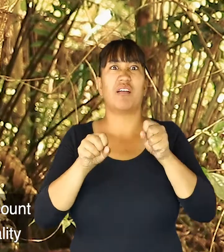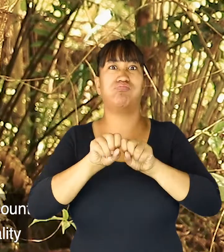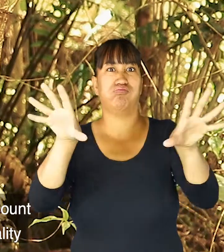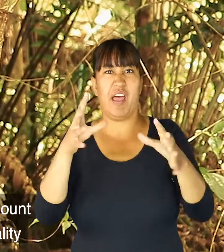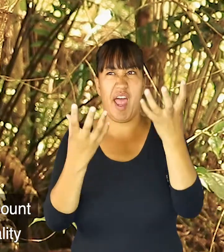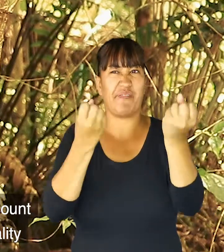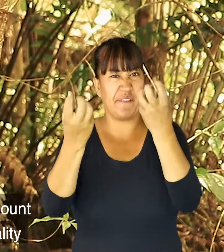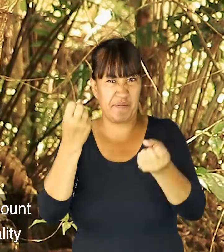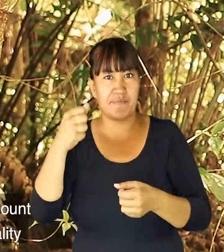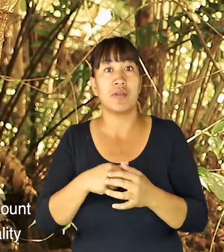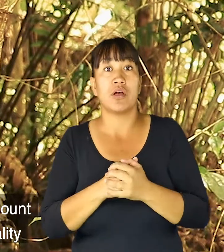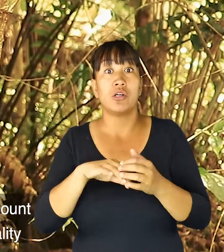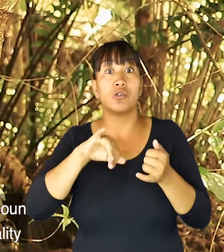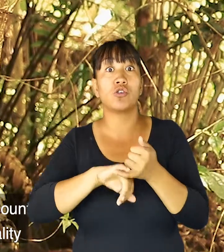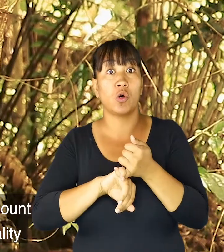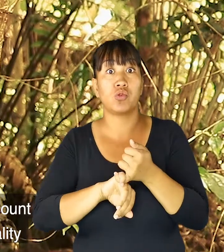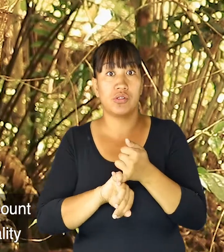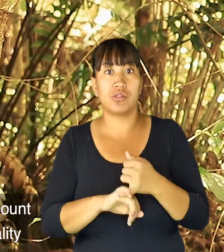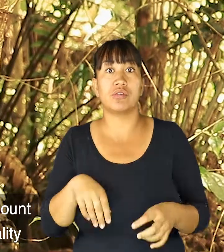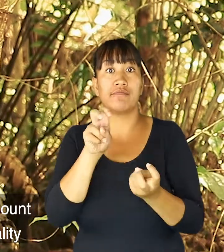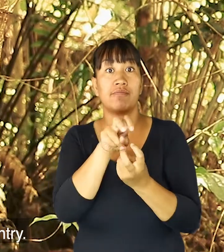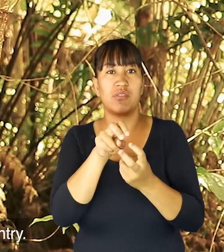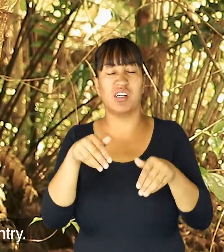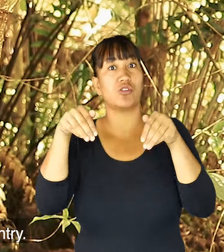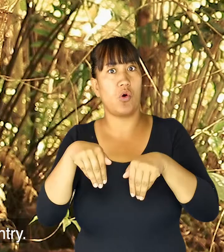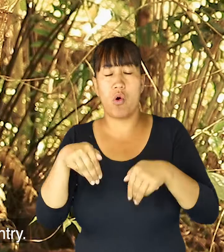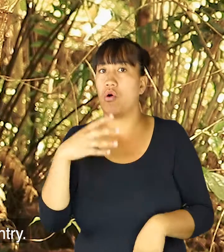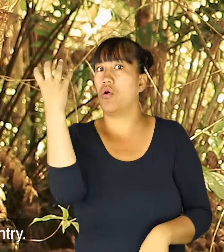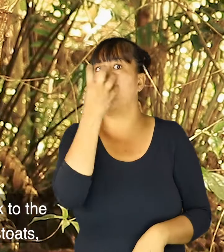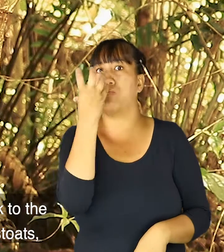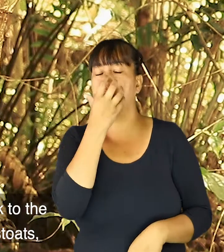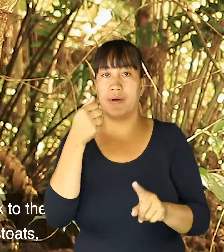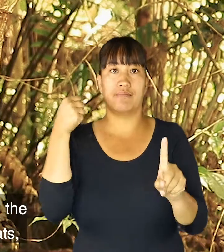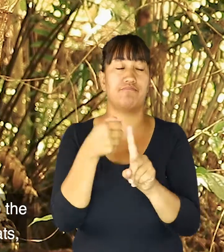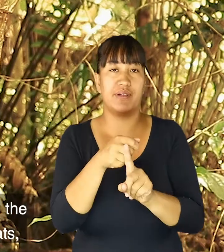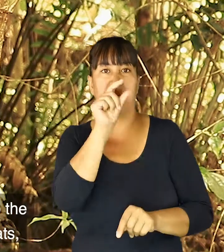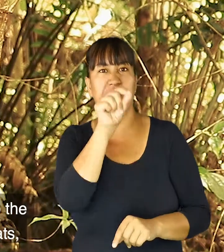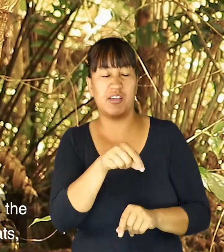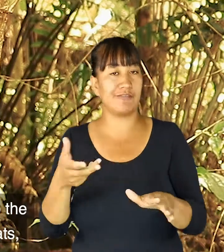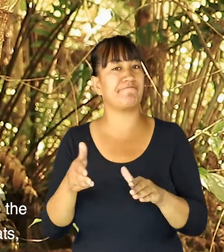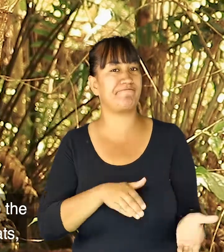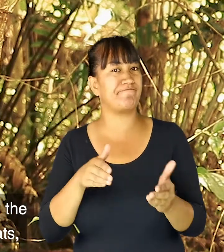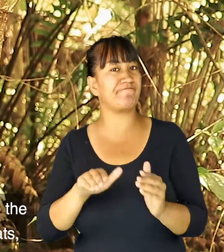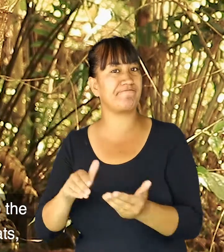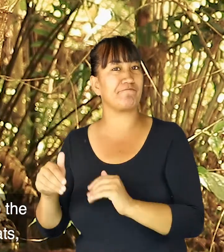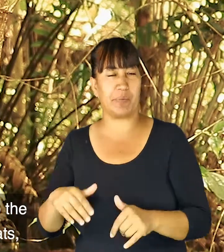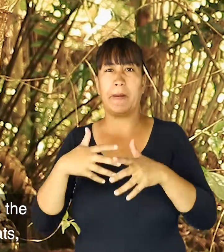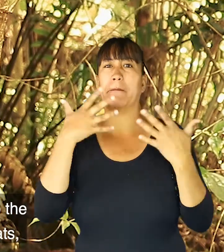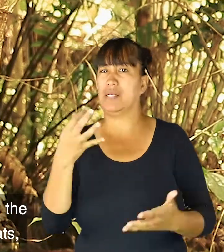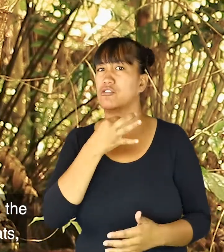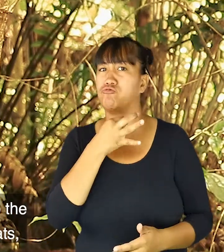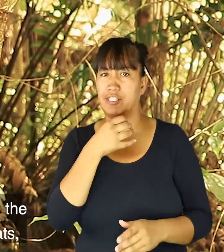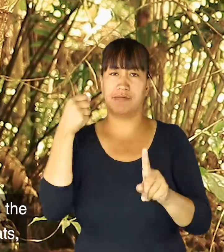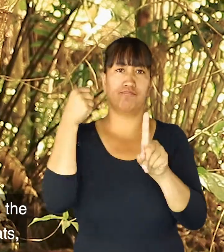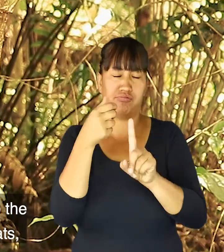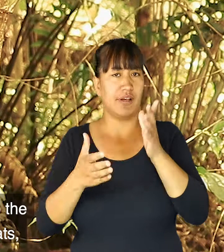and dogs account for the most kiwi fatality throughout the country. They're the biggest risk to the kiwi